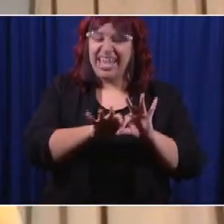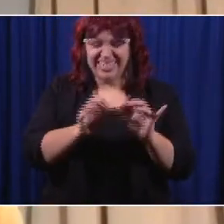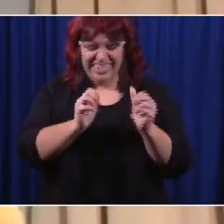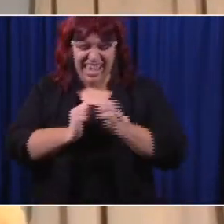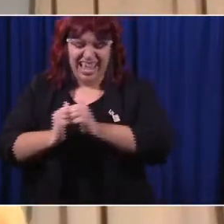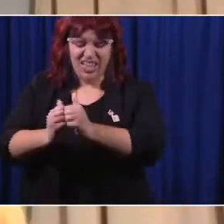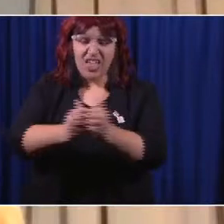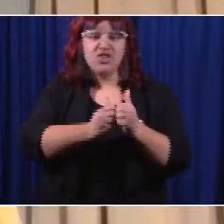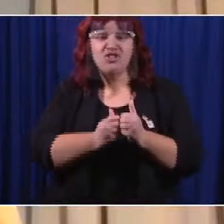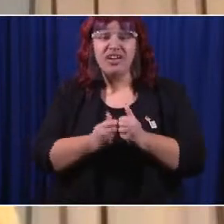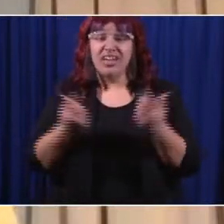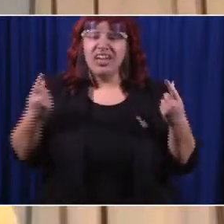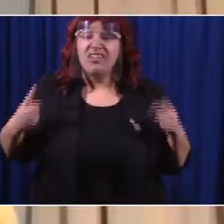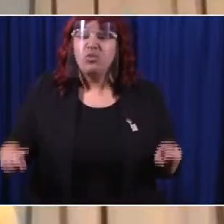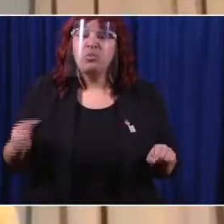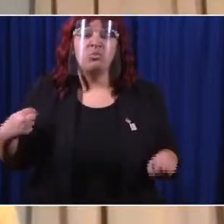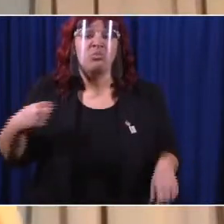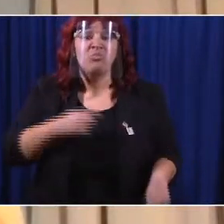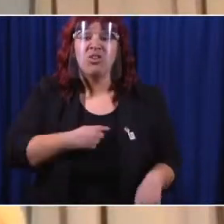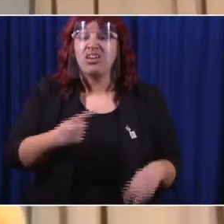one to just get this.